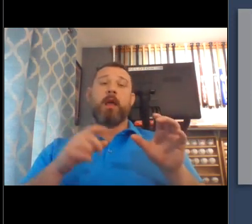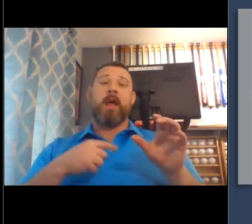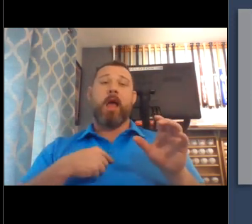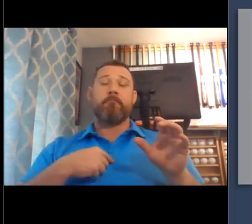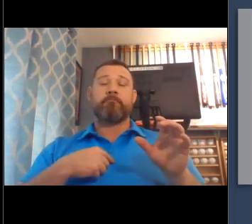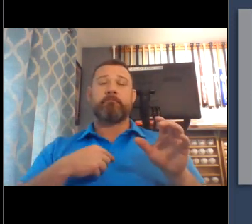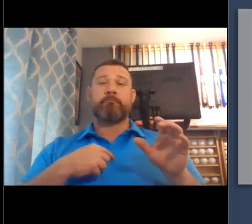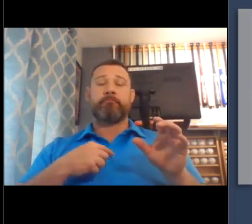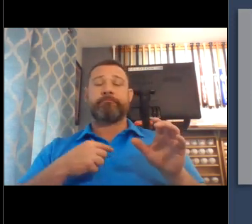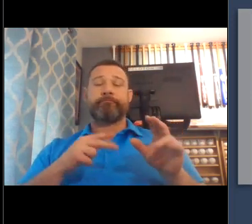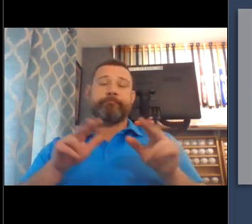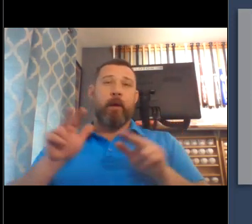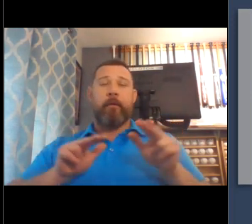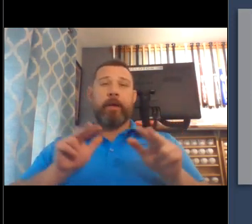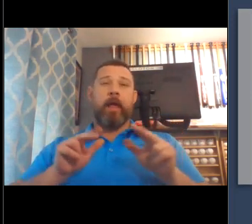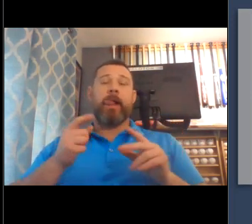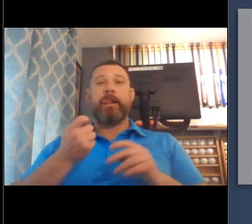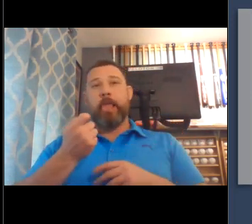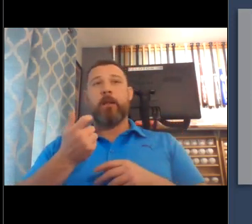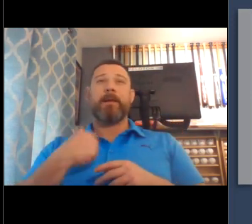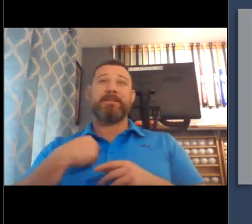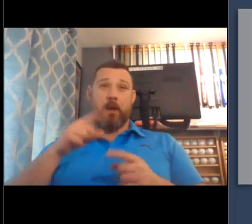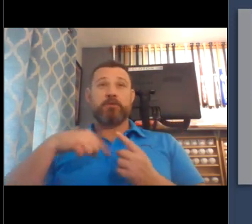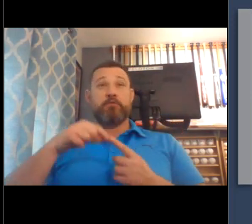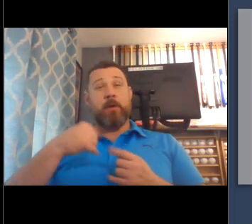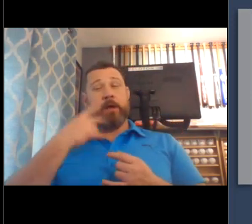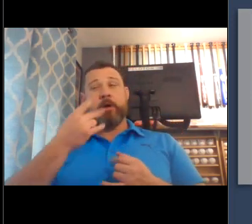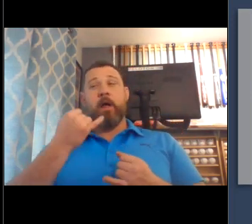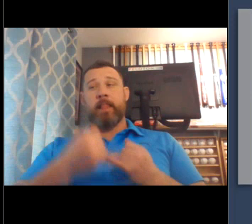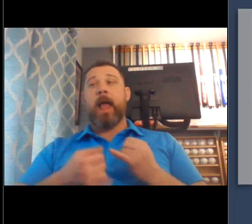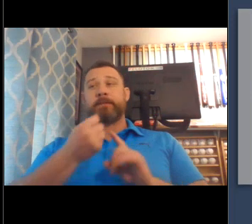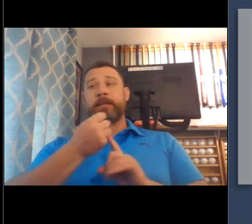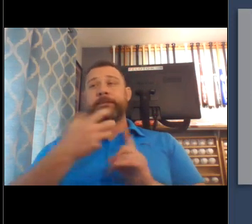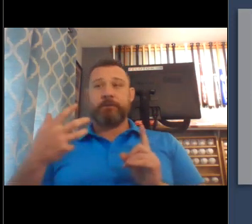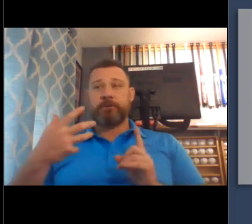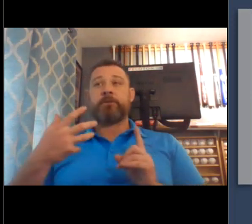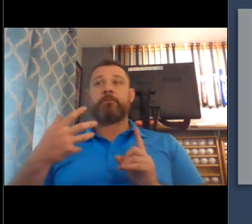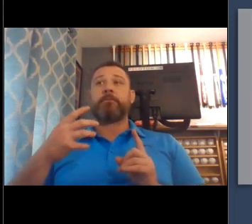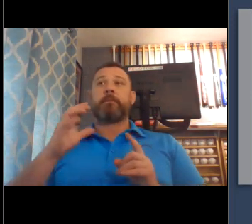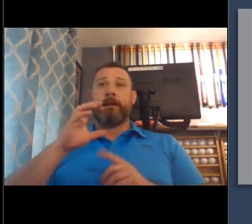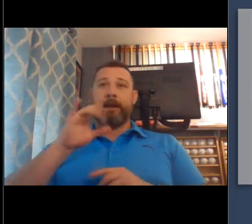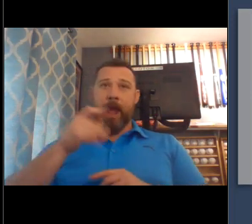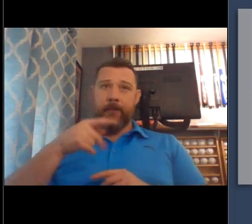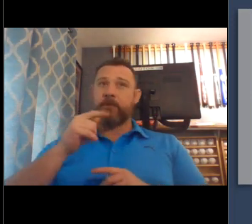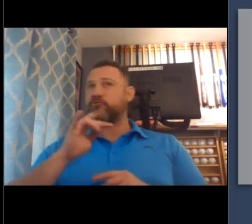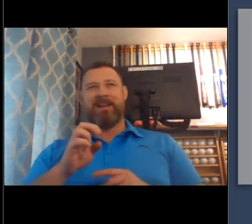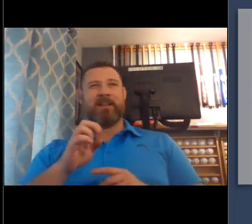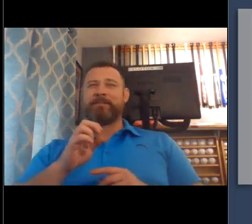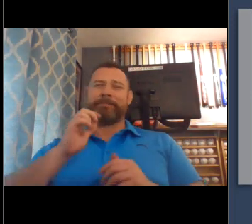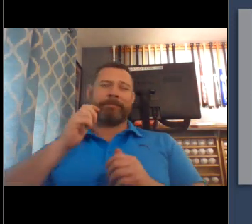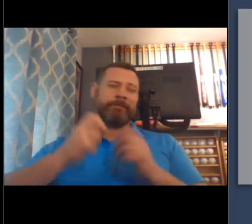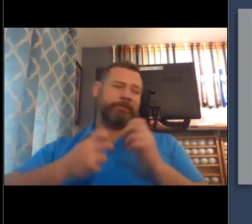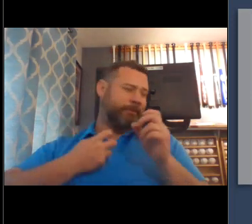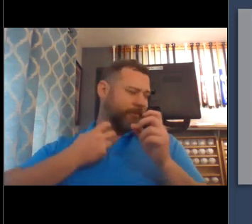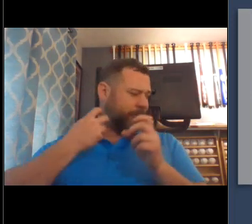I was around when I saw the last cap and trade extension bill, and it is tough. It's a tough bill to pass, 2/3